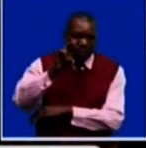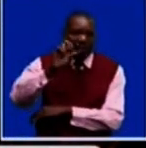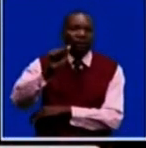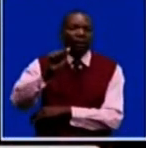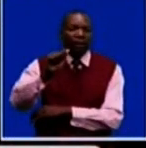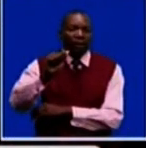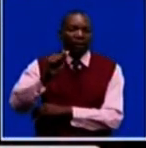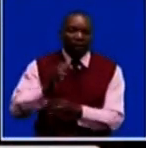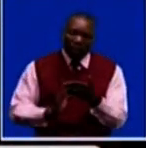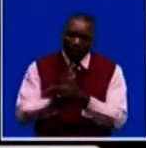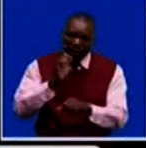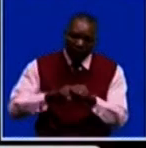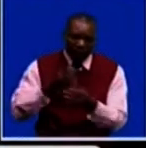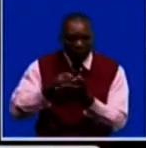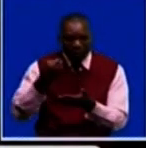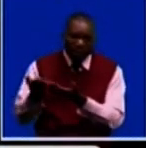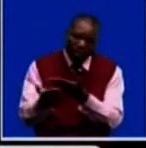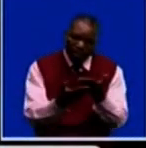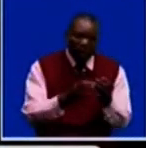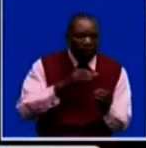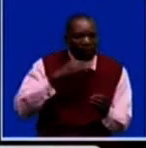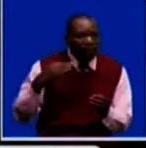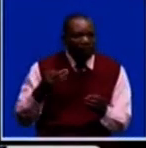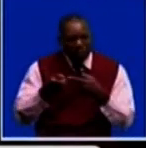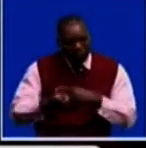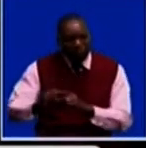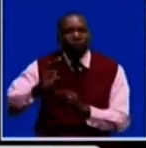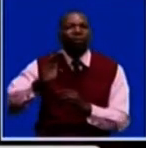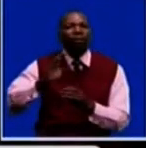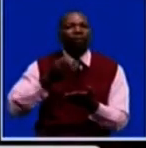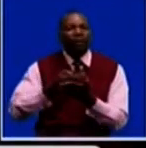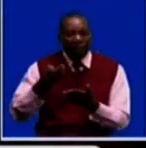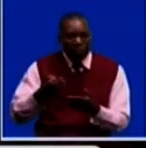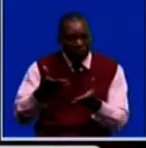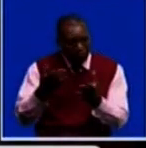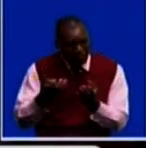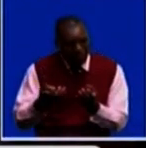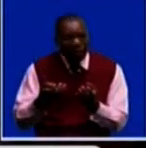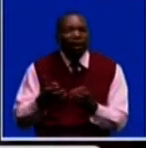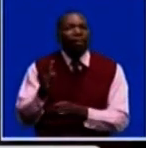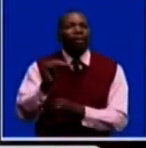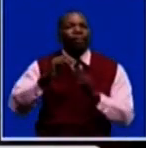on time and the farmers are collecting on time. And we wish them a successful